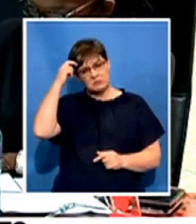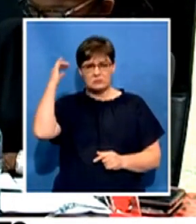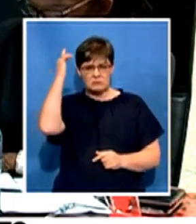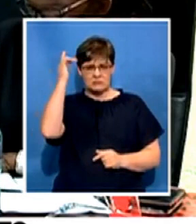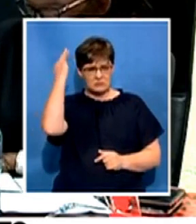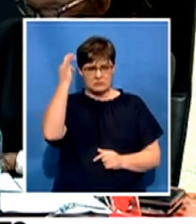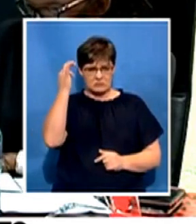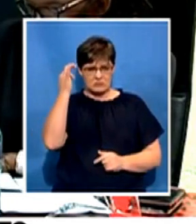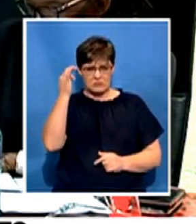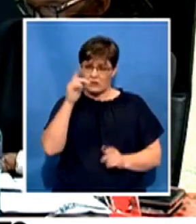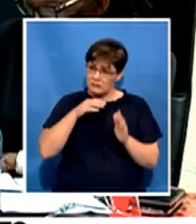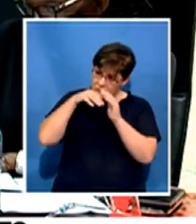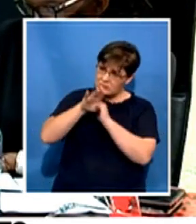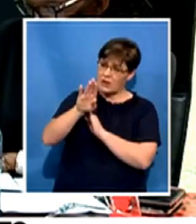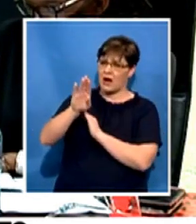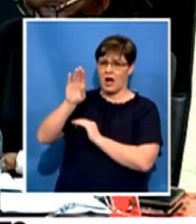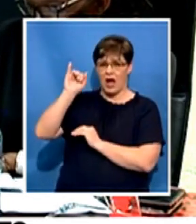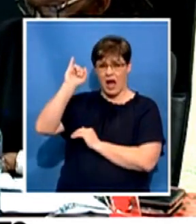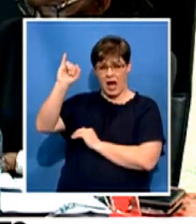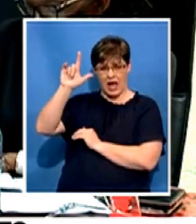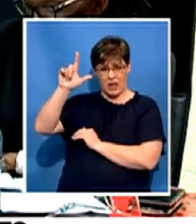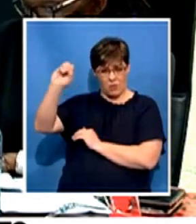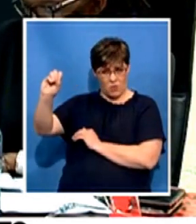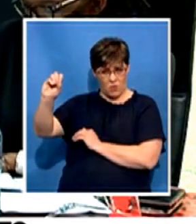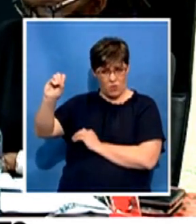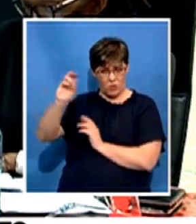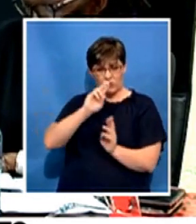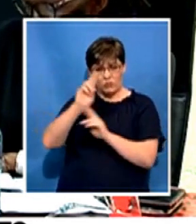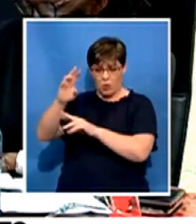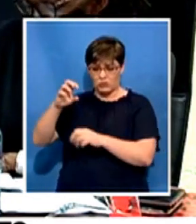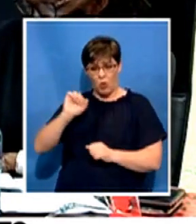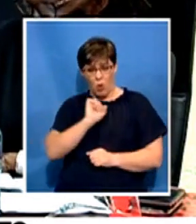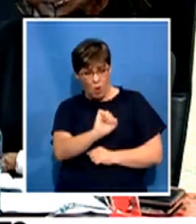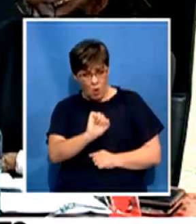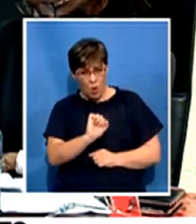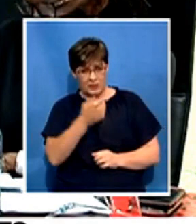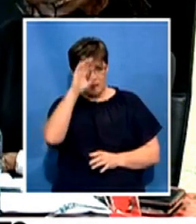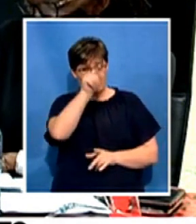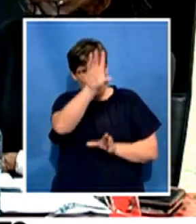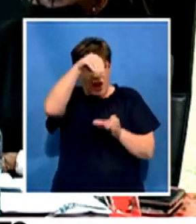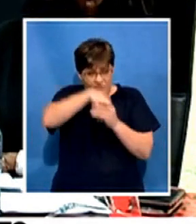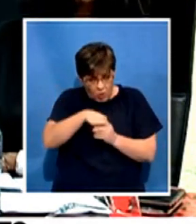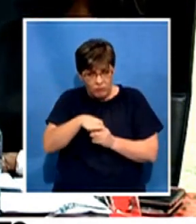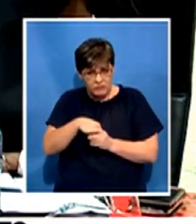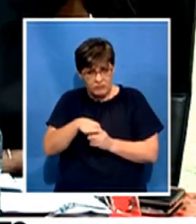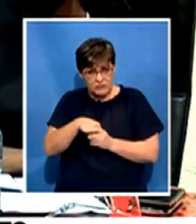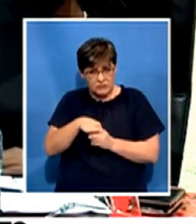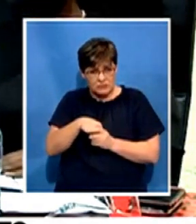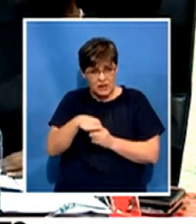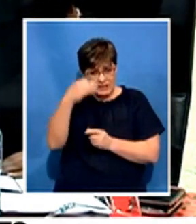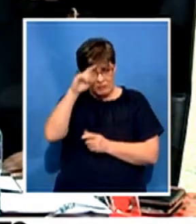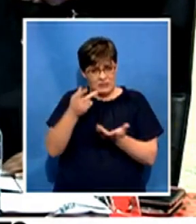ILO to report your own government, which you are part of by extension as an alliance partner? Thank you very